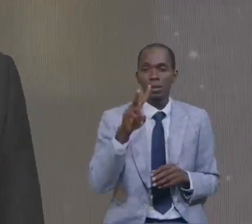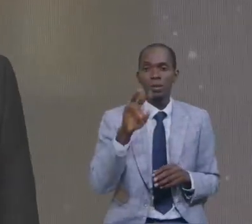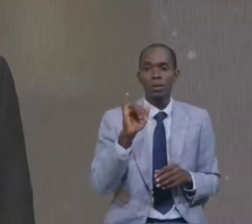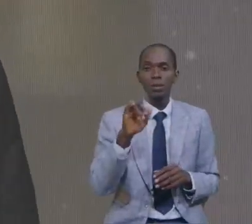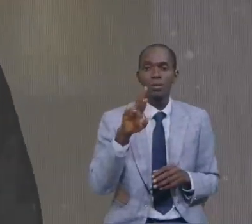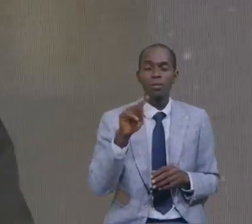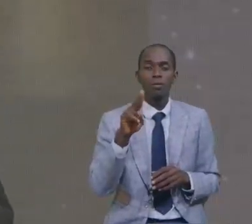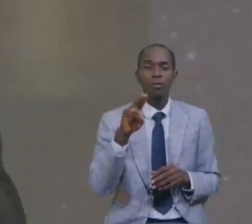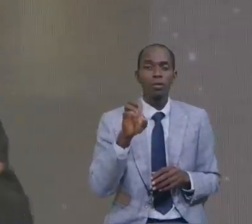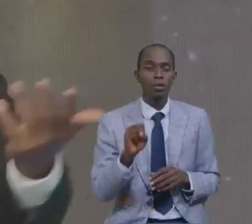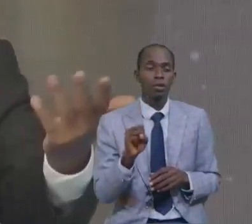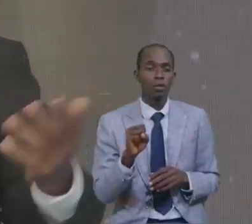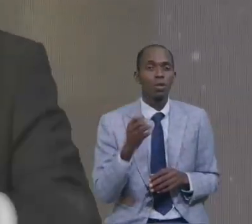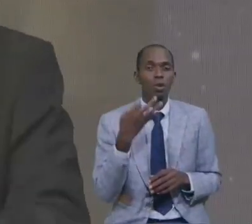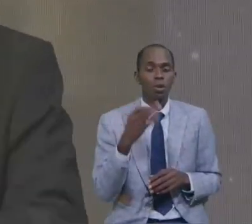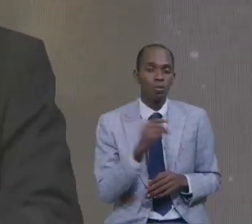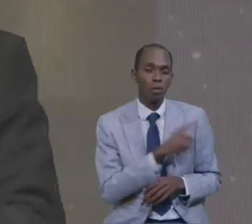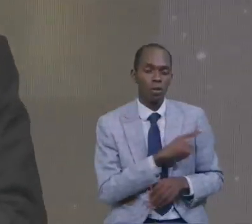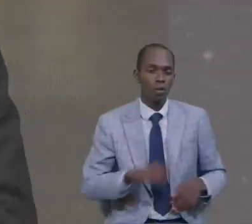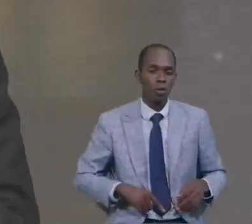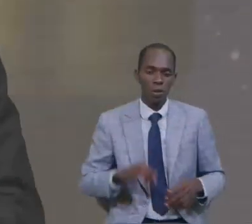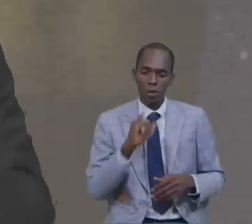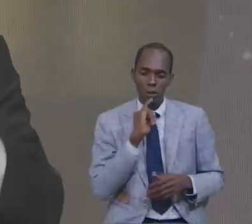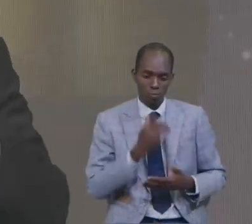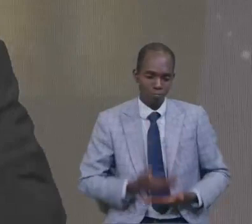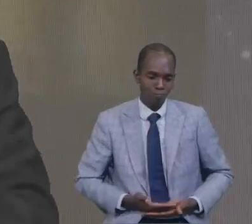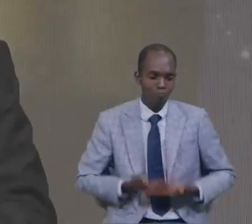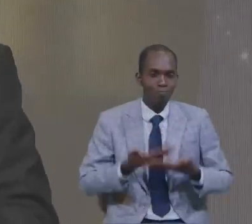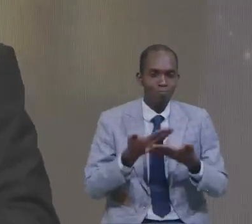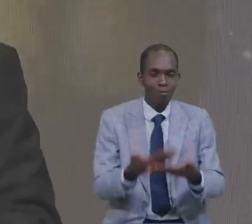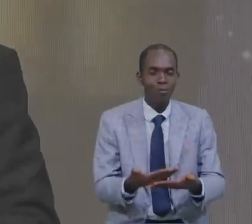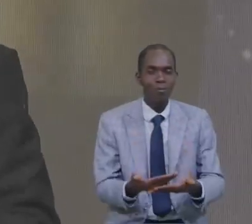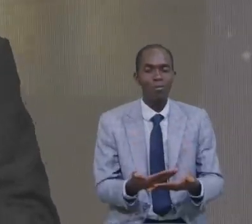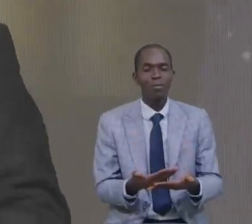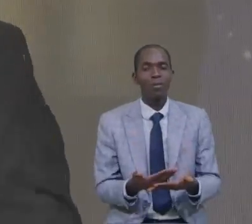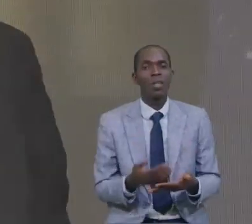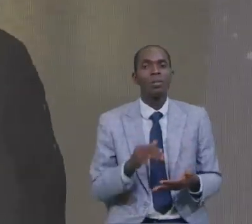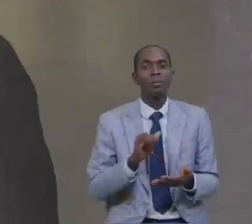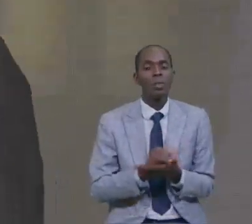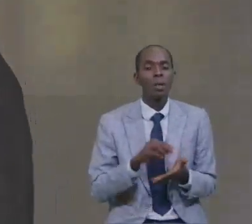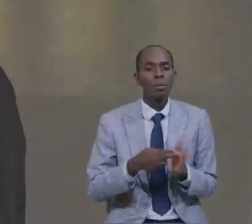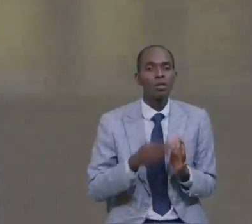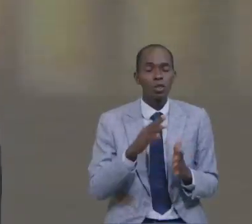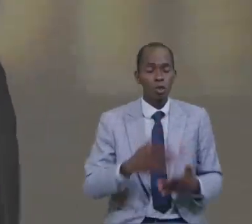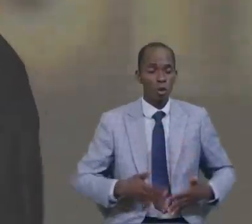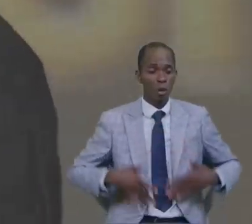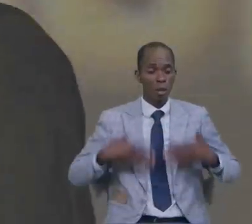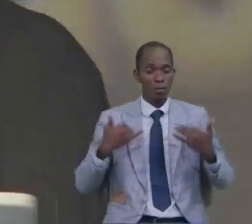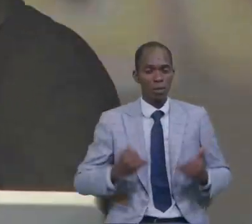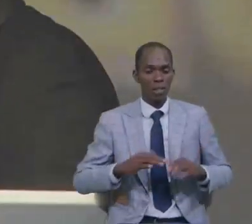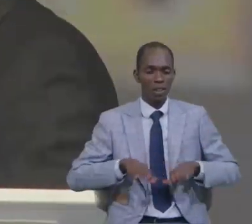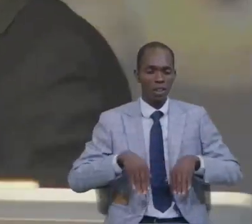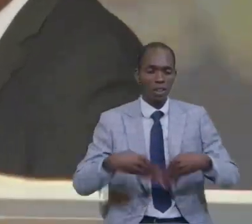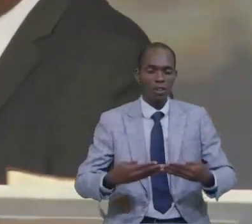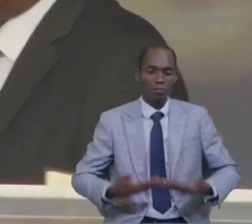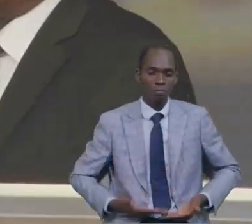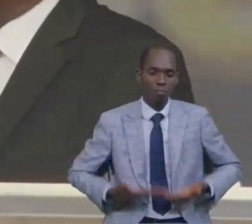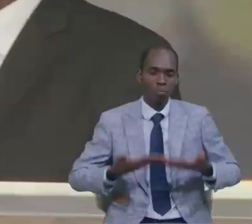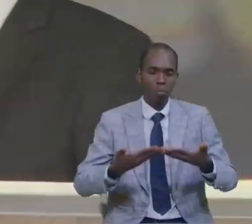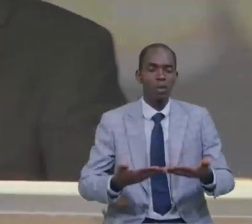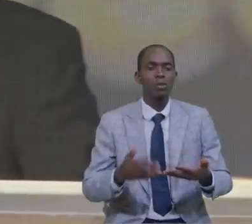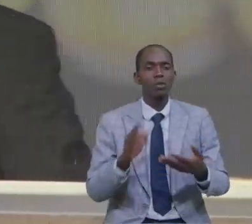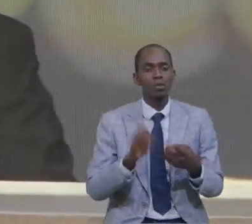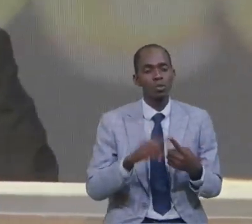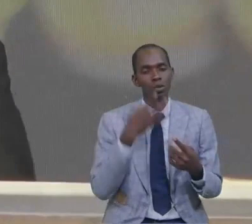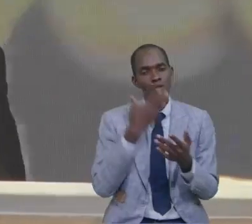goodness of the Lord. The virtue will be there if you are really saved. You see, if you are saved, the works